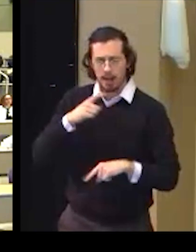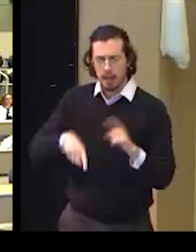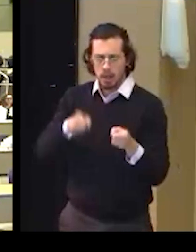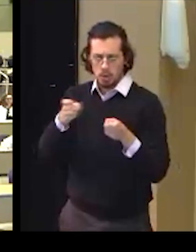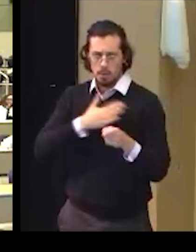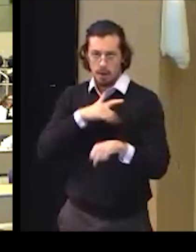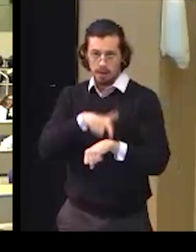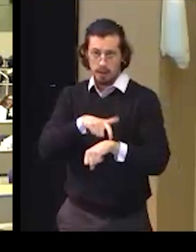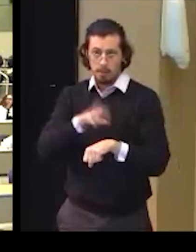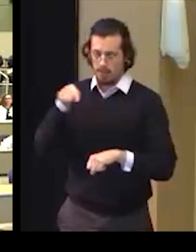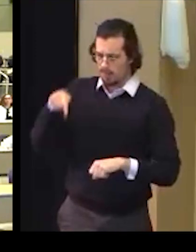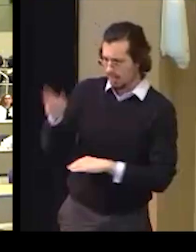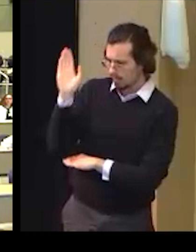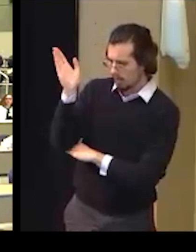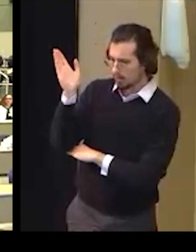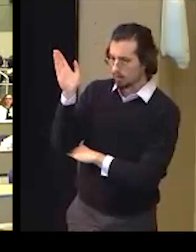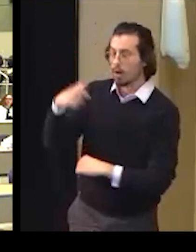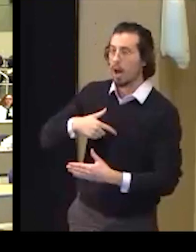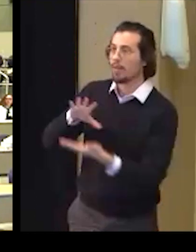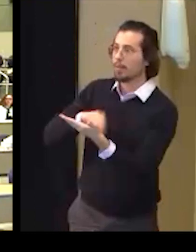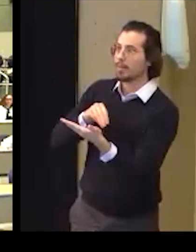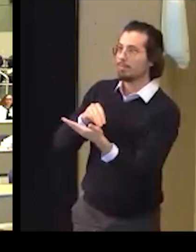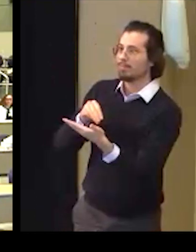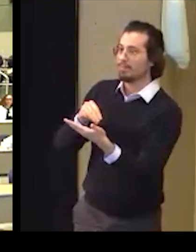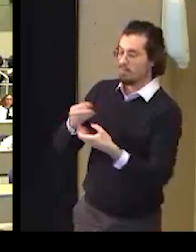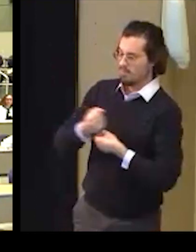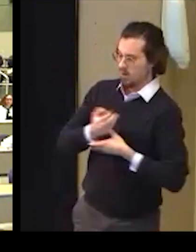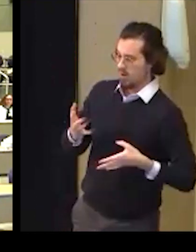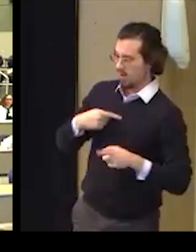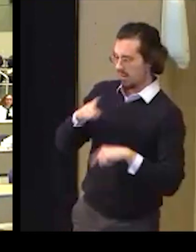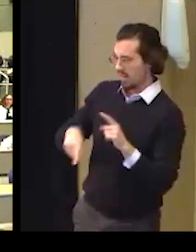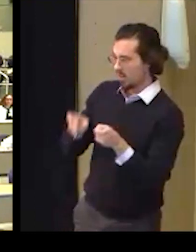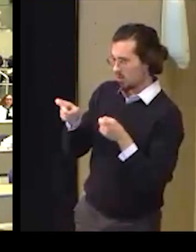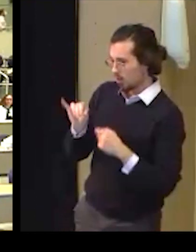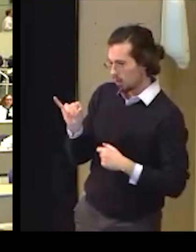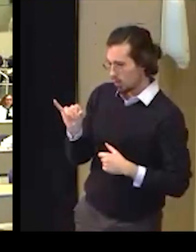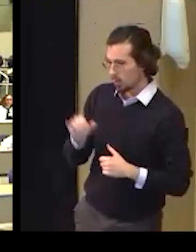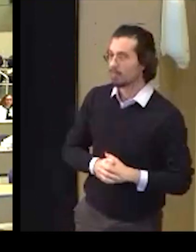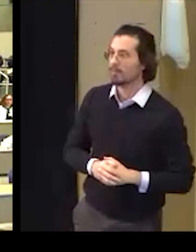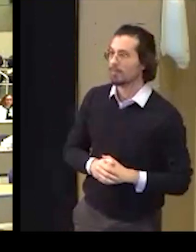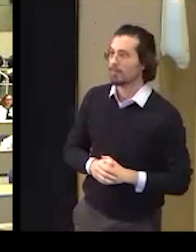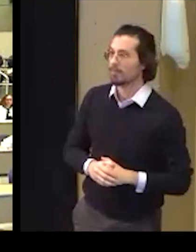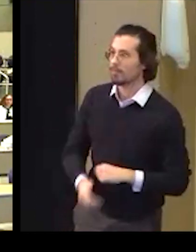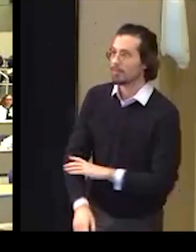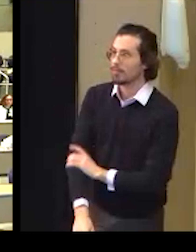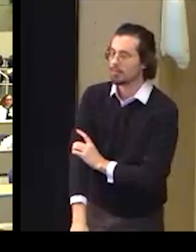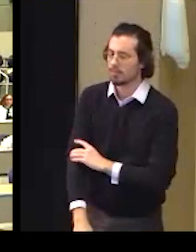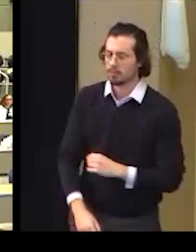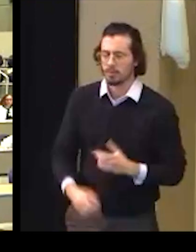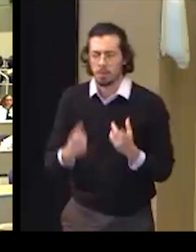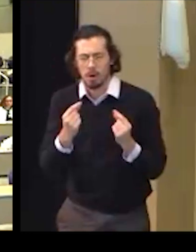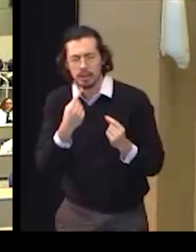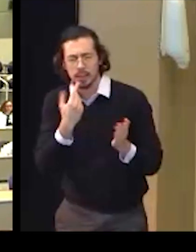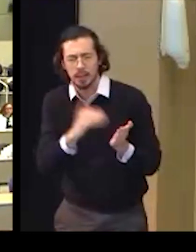one of the things I learned in this lecture is that I don't have agency over my burnout. which is, I said, like, one of the things I learned from this lecture